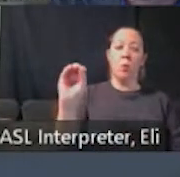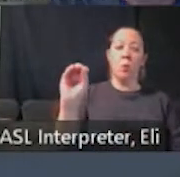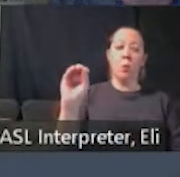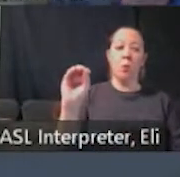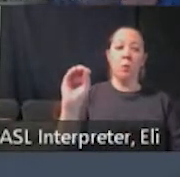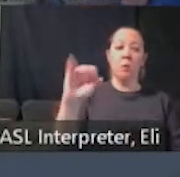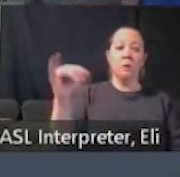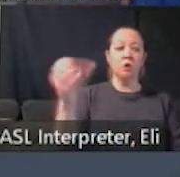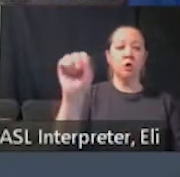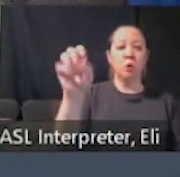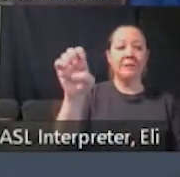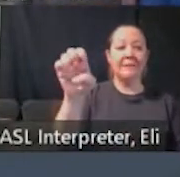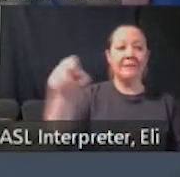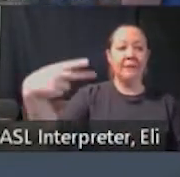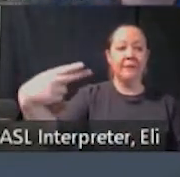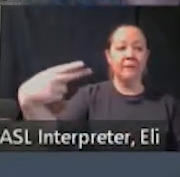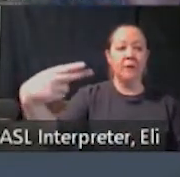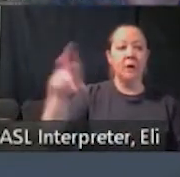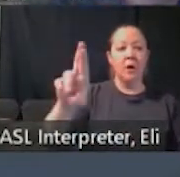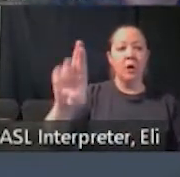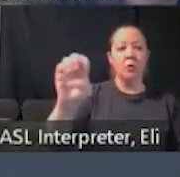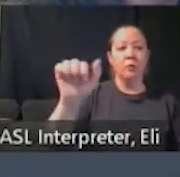Joseph Reddy, are you on?